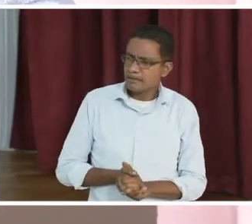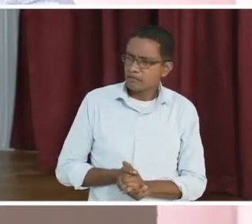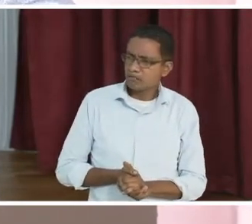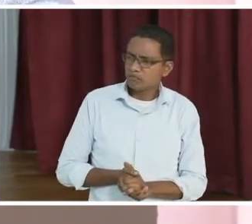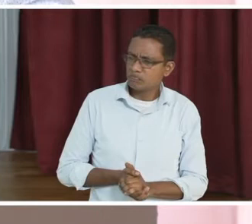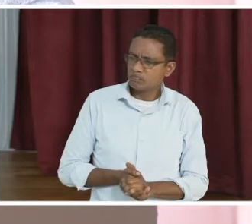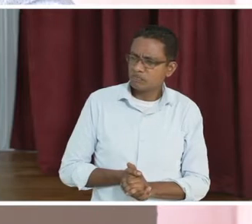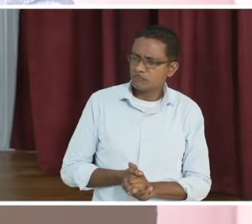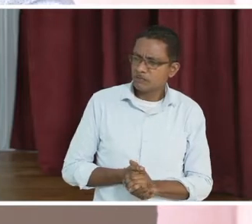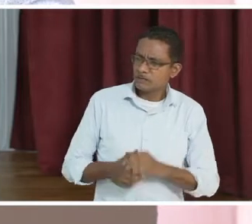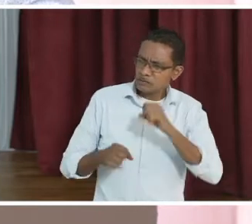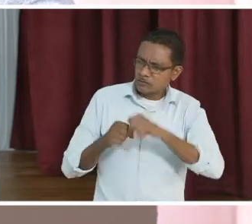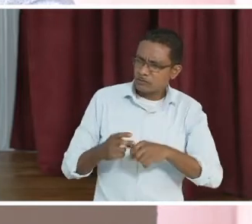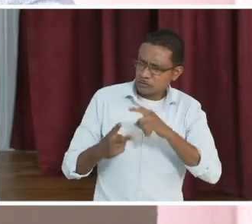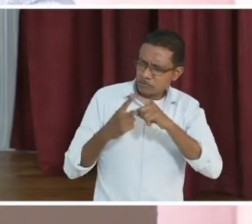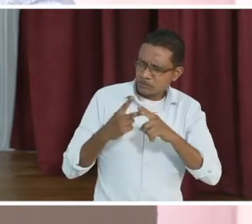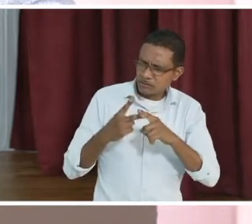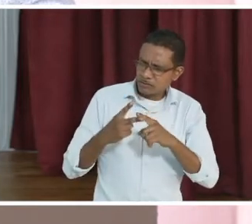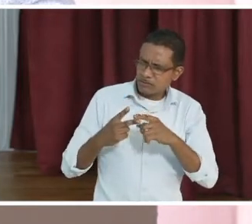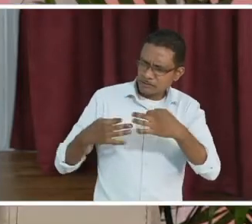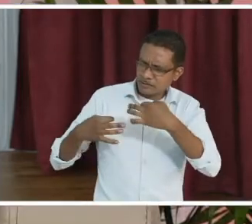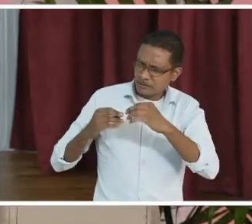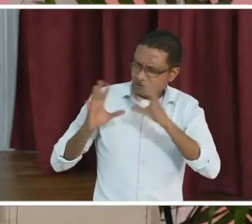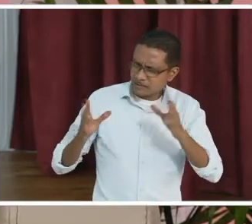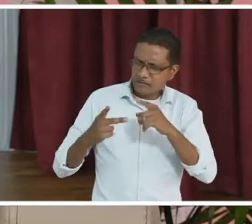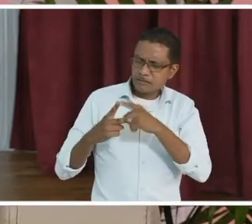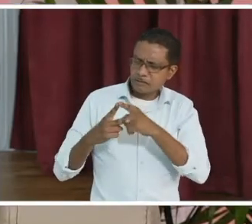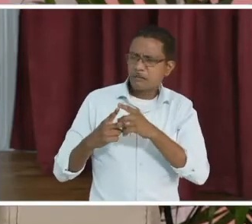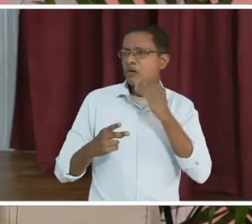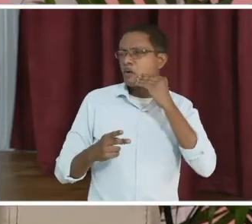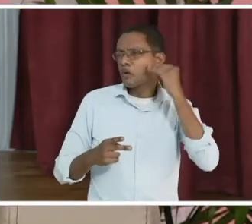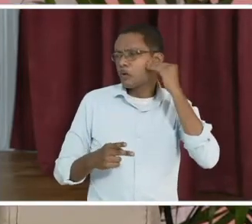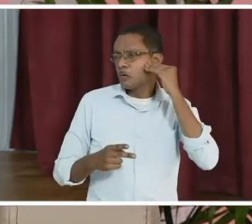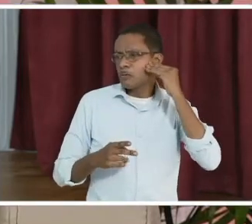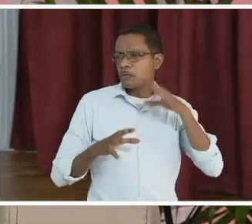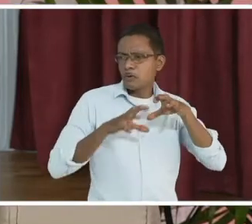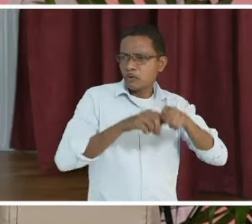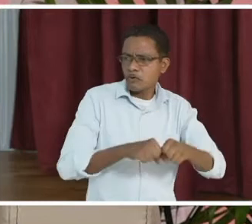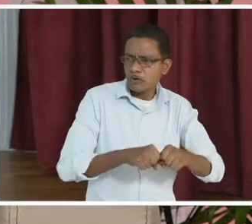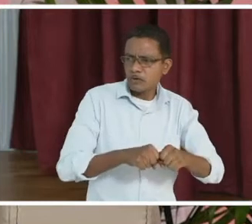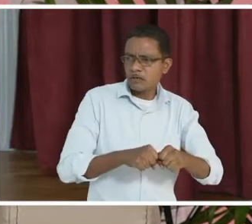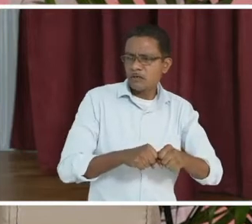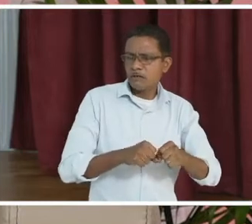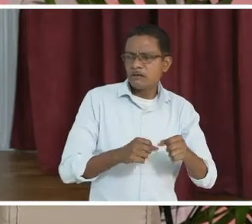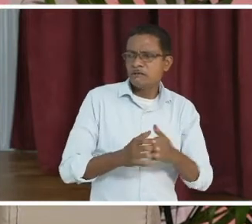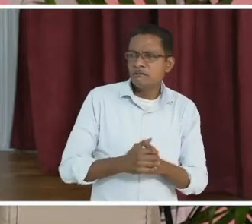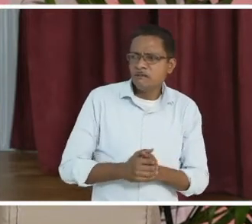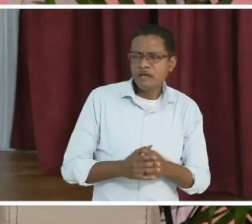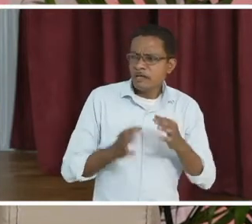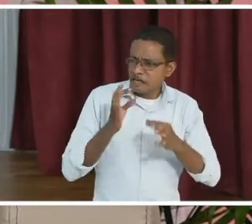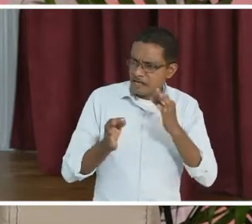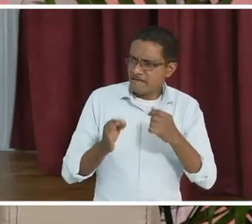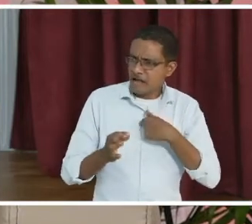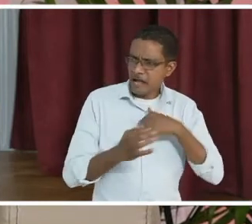to define a little further there. Yes. One, home ownership partially or in addition to anyone else. If I am